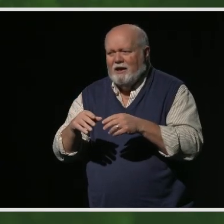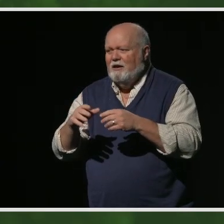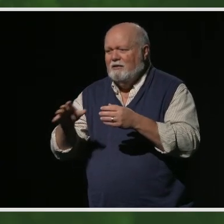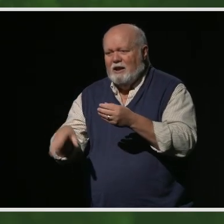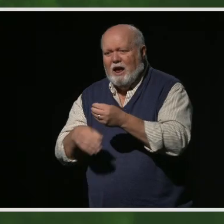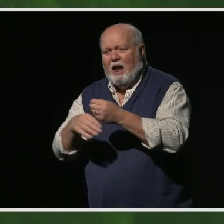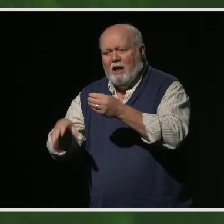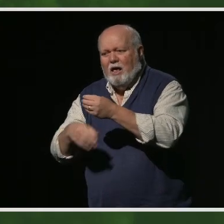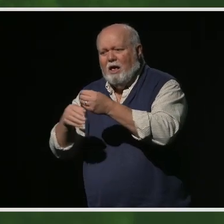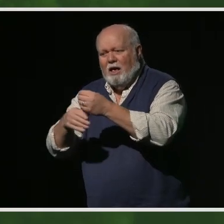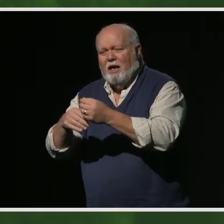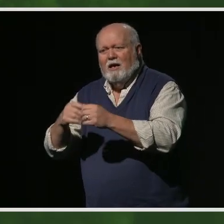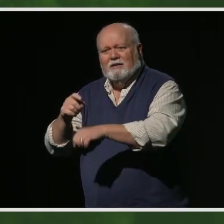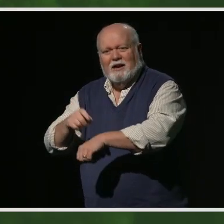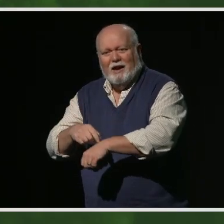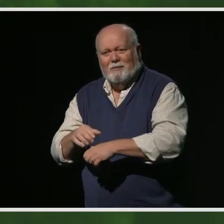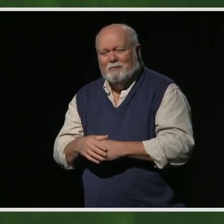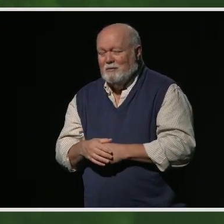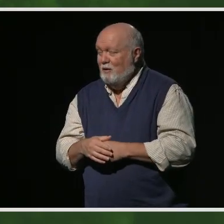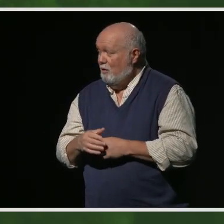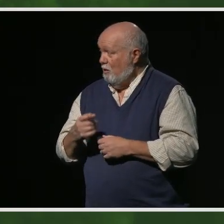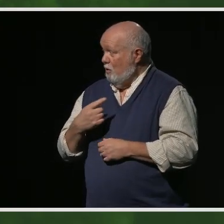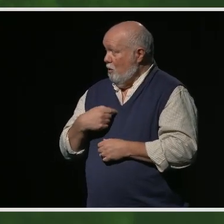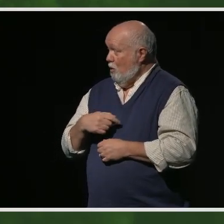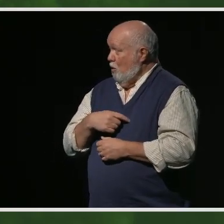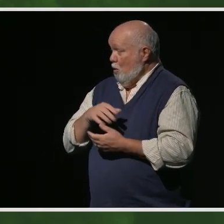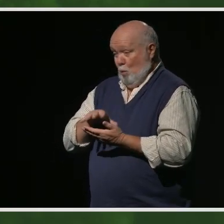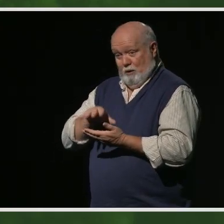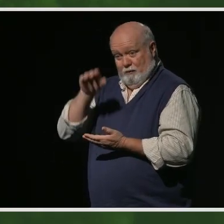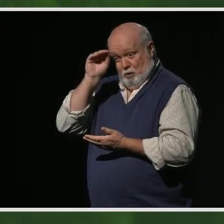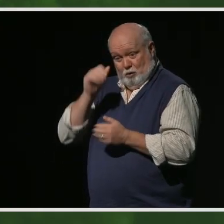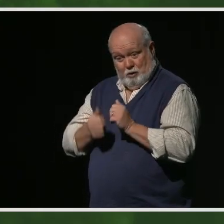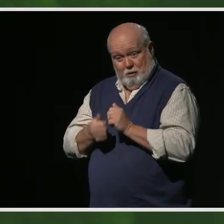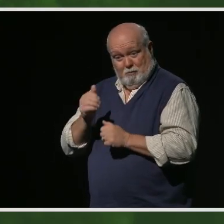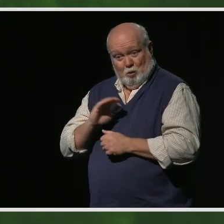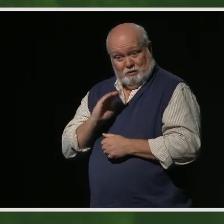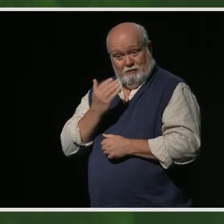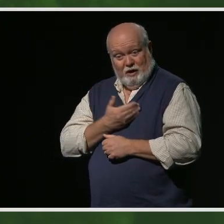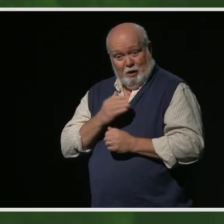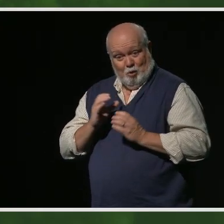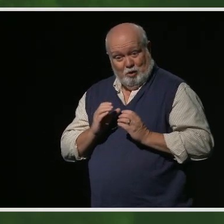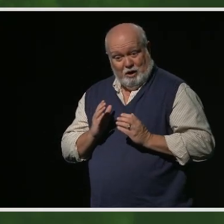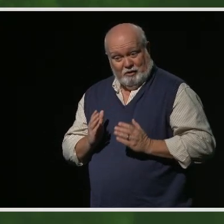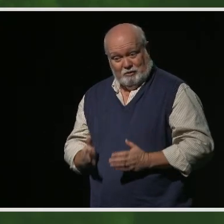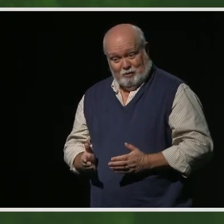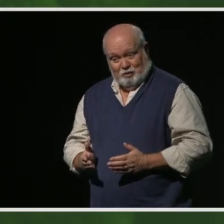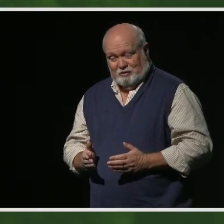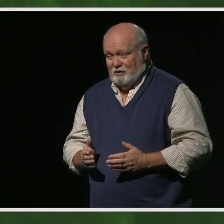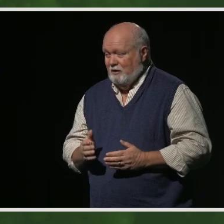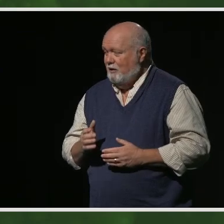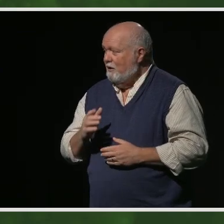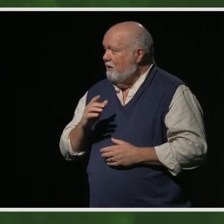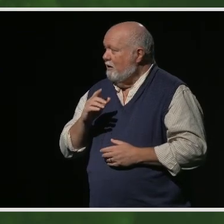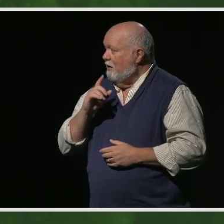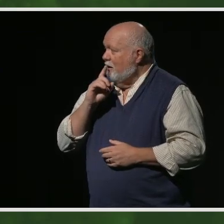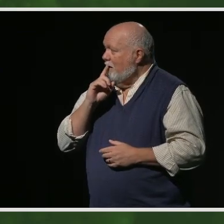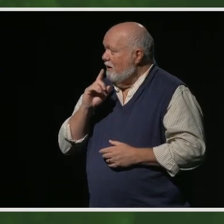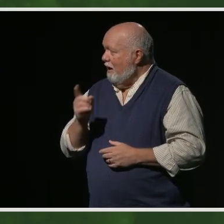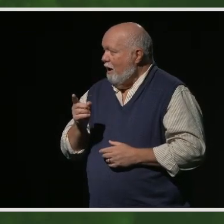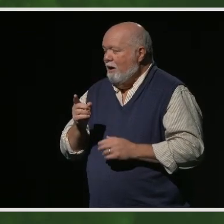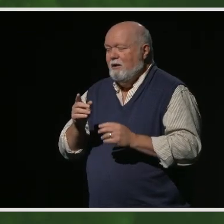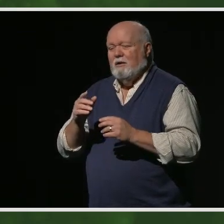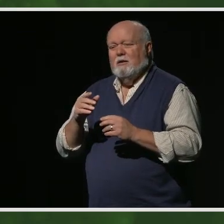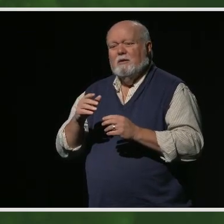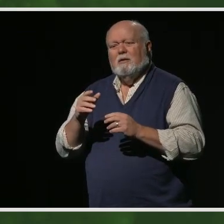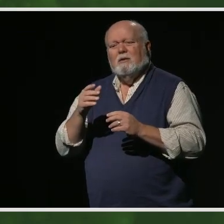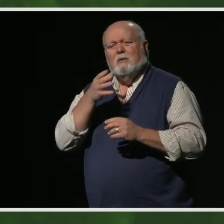From our demos, we've learned that our primary customers are parents, busy parents, looking for nutritious